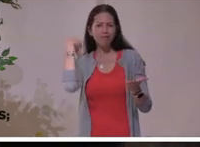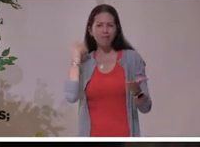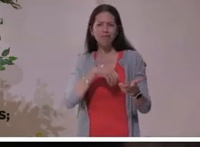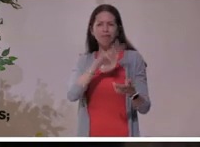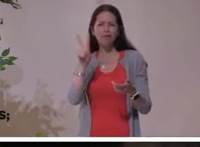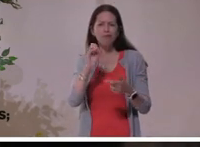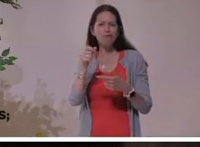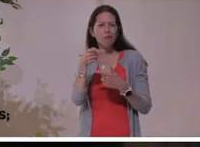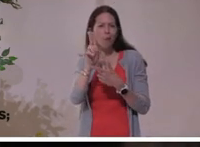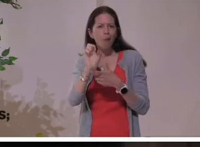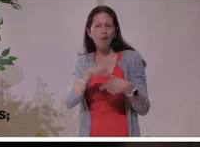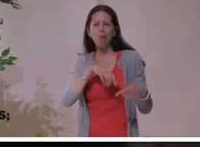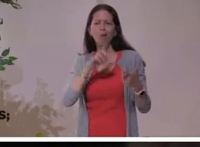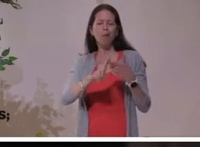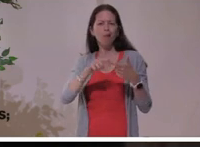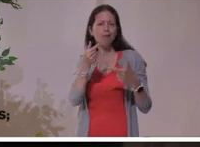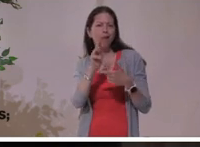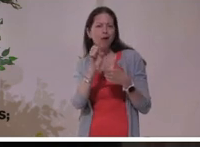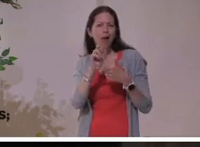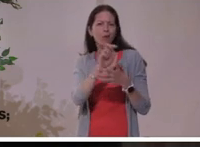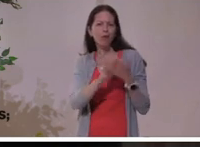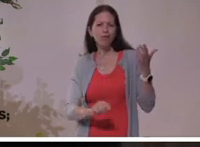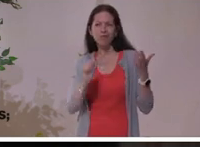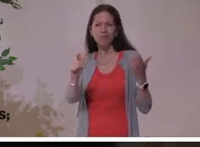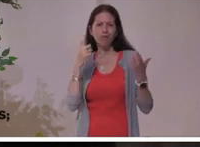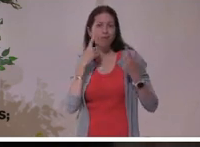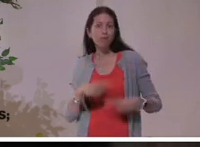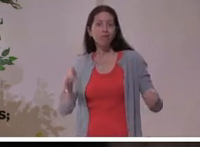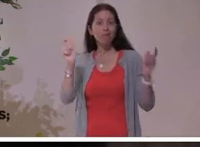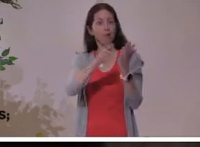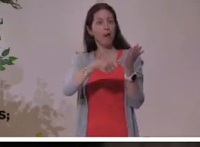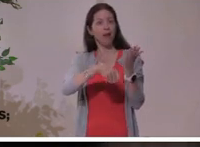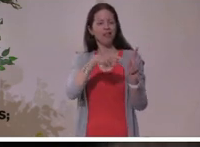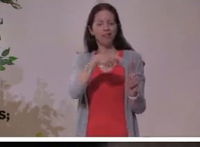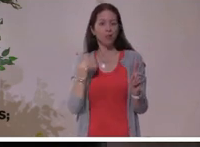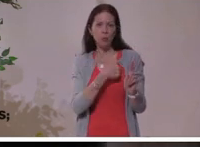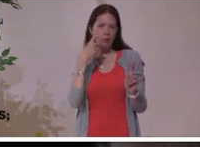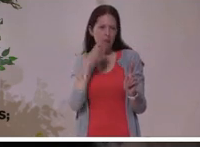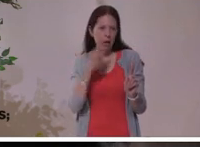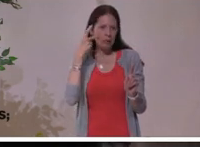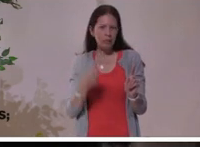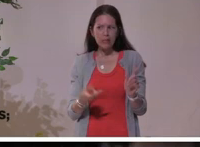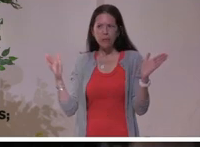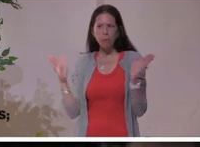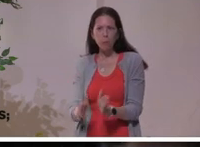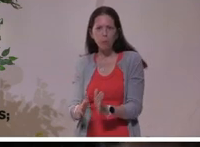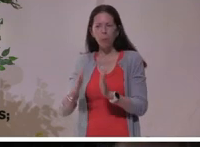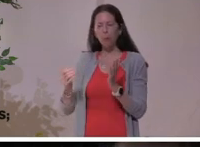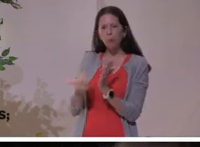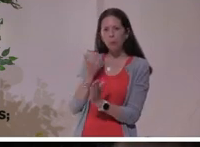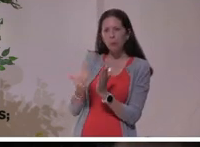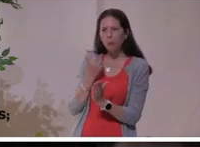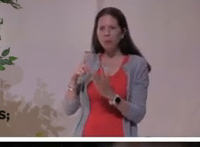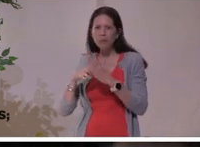I only knew Dapper Dan from exactly. What a magazine? No, not even. Like, honestly, Puff Daddy told